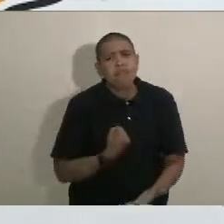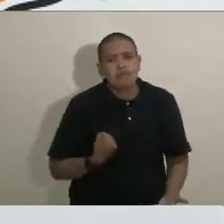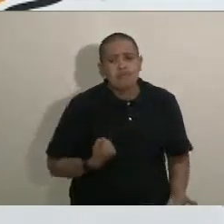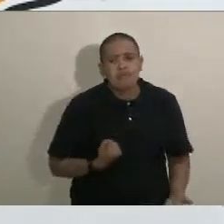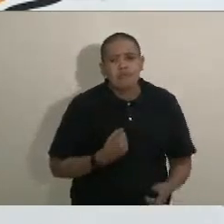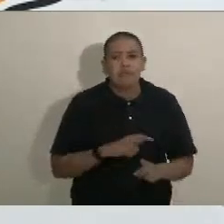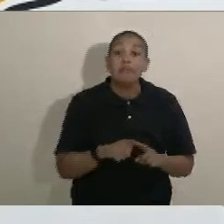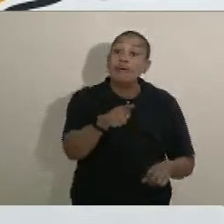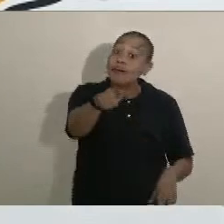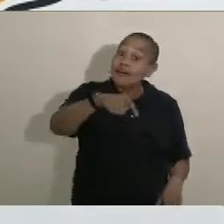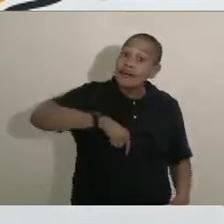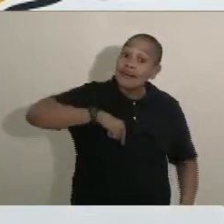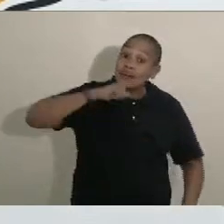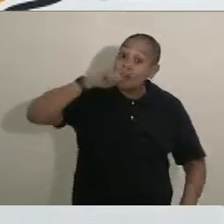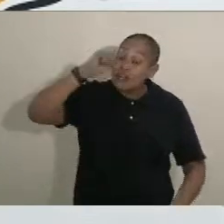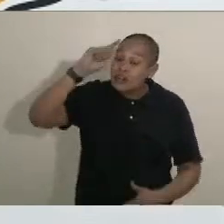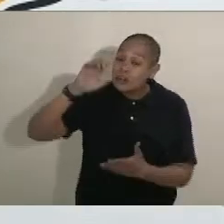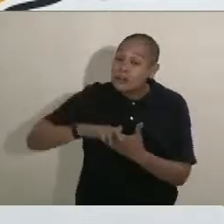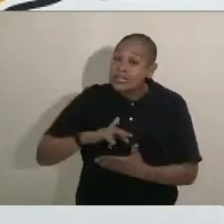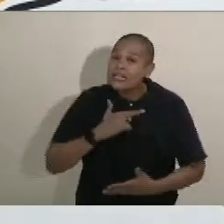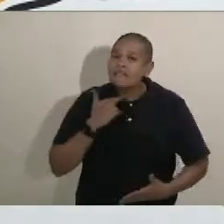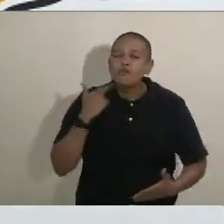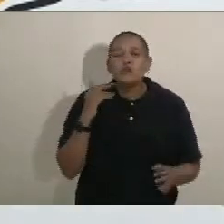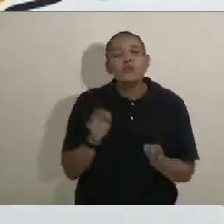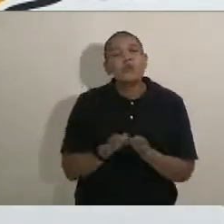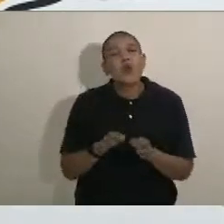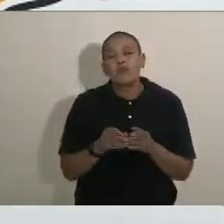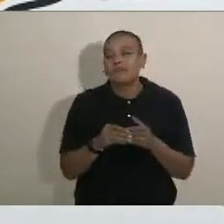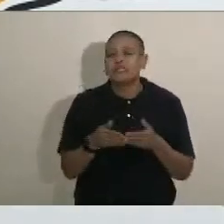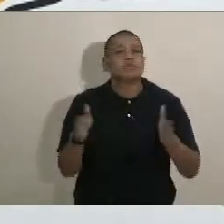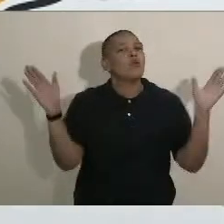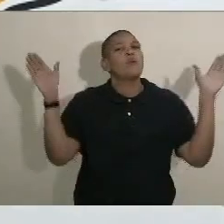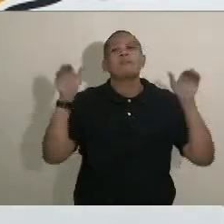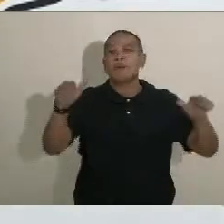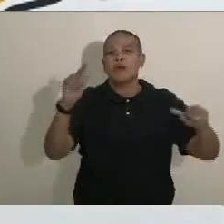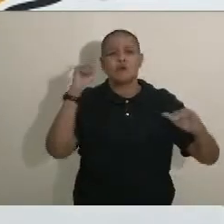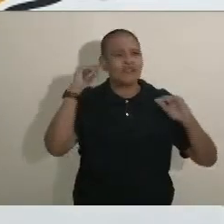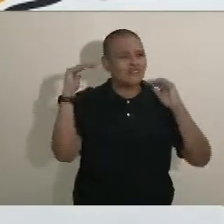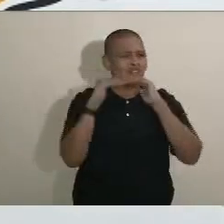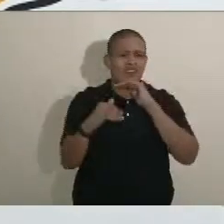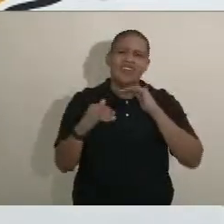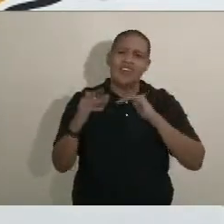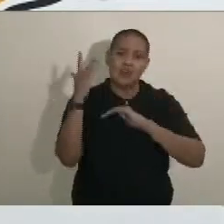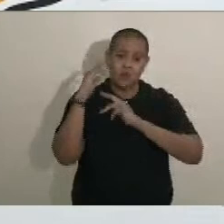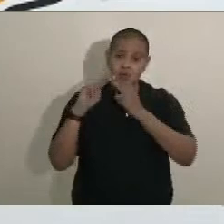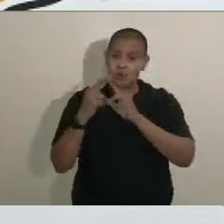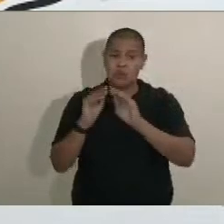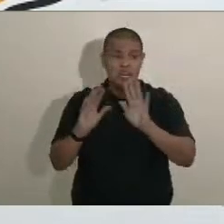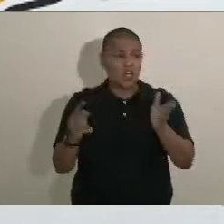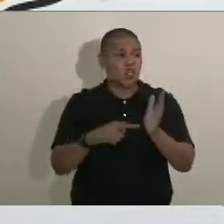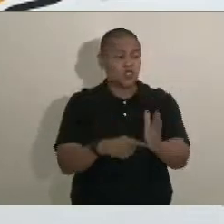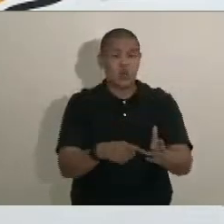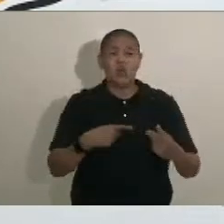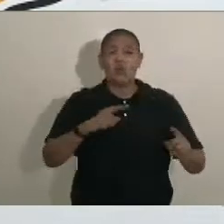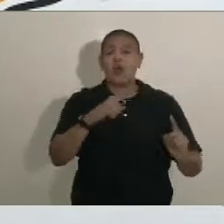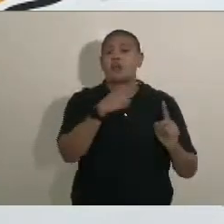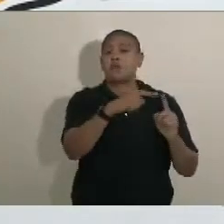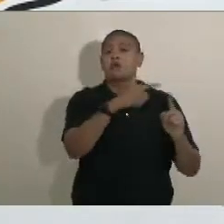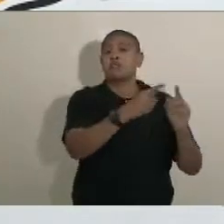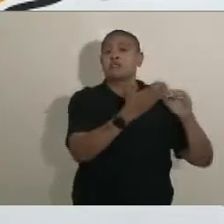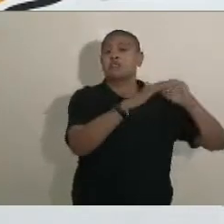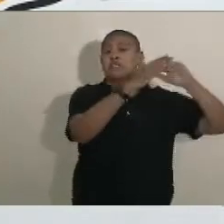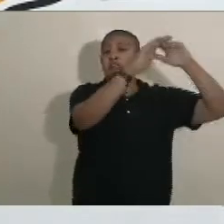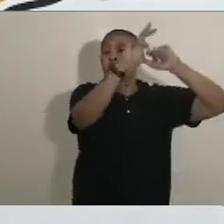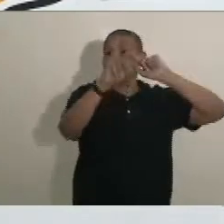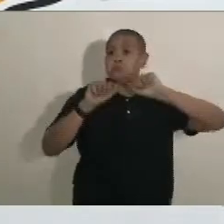do believe that that risk was worth it. And I believe the numbers are supporting that, because while positivity is going up, we